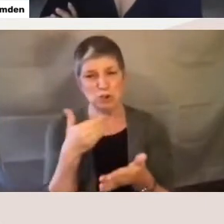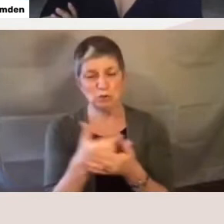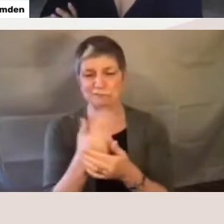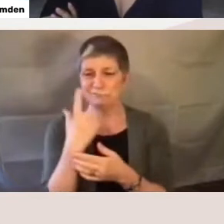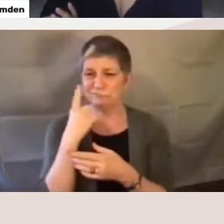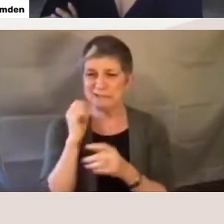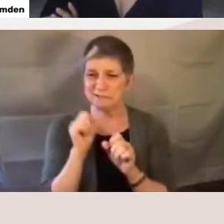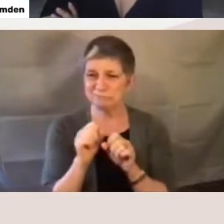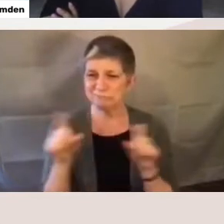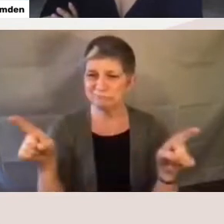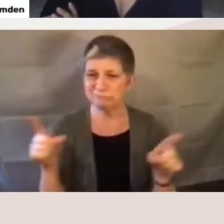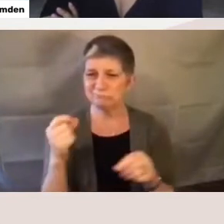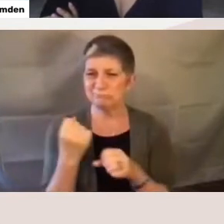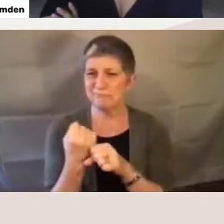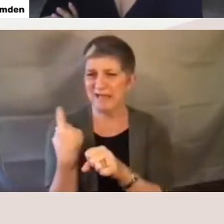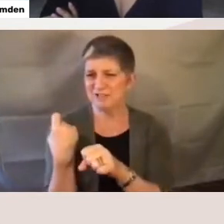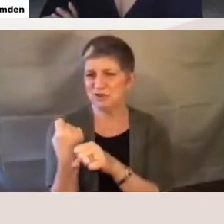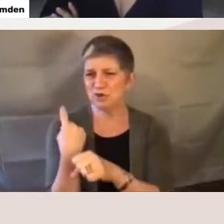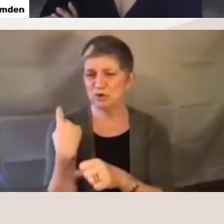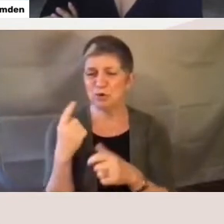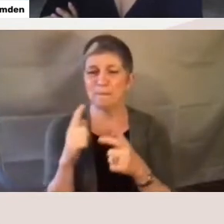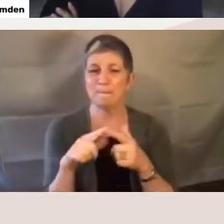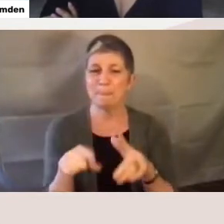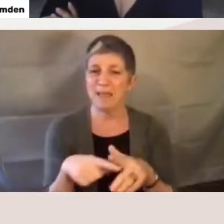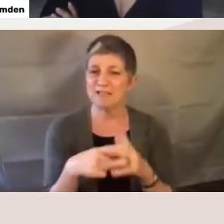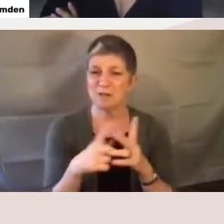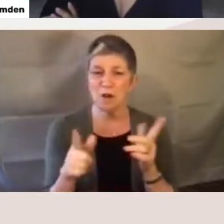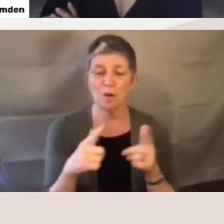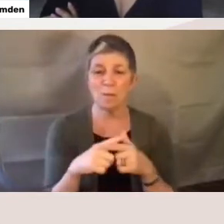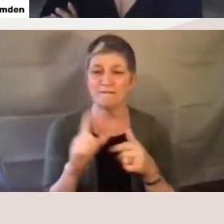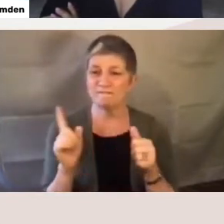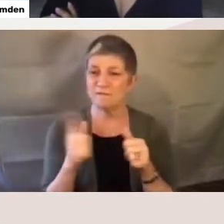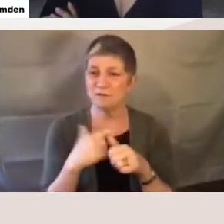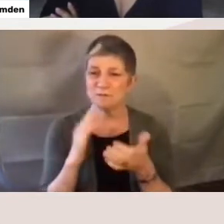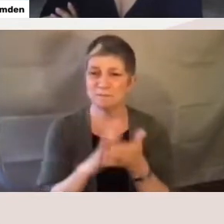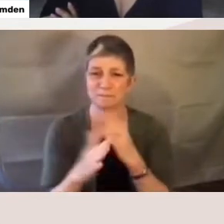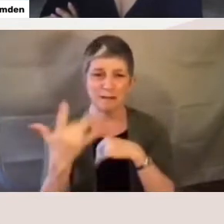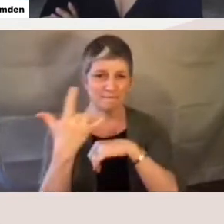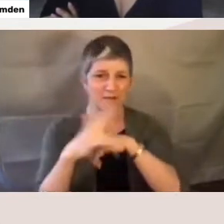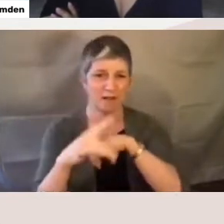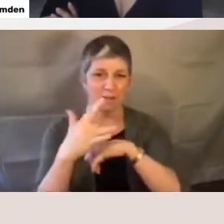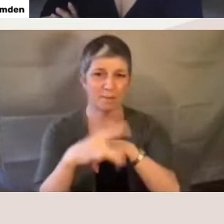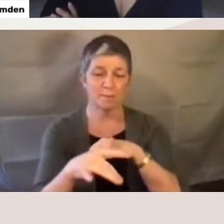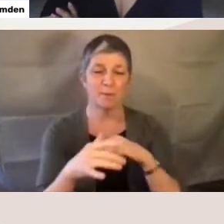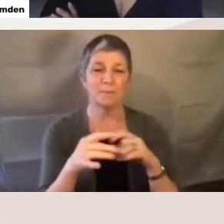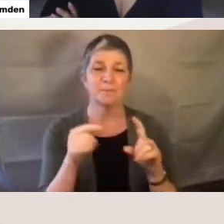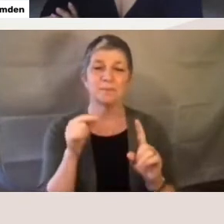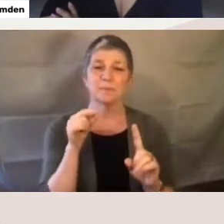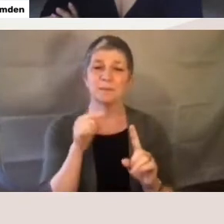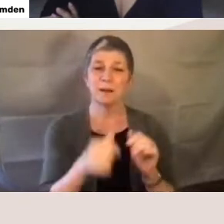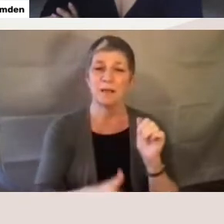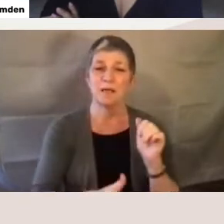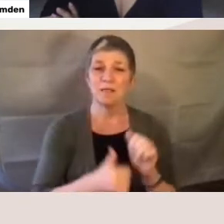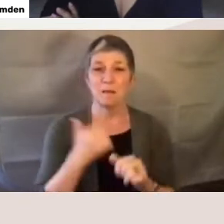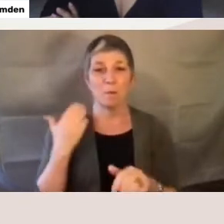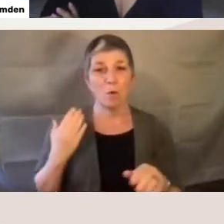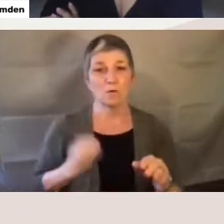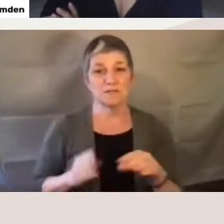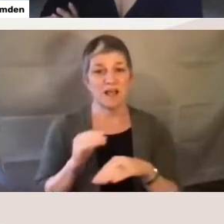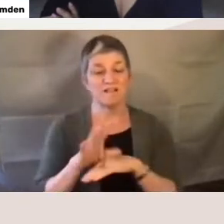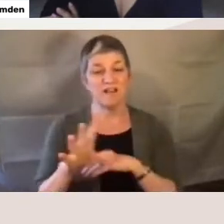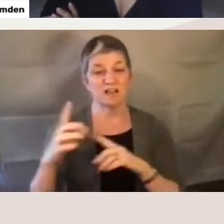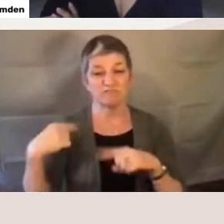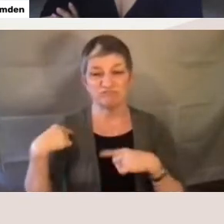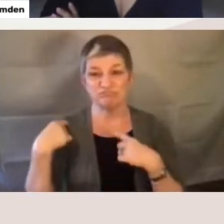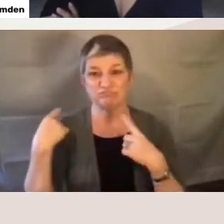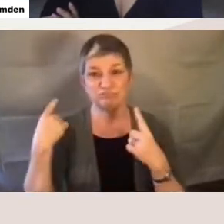out about a year ago. And I started it right when it came out. And this is the most side effects I have ever